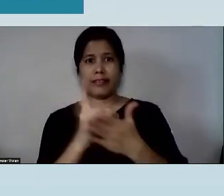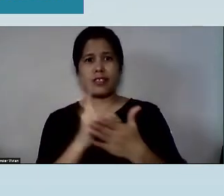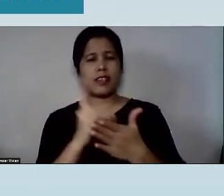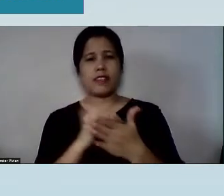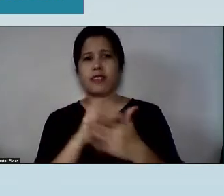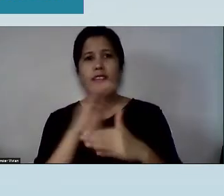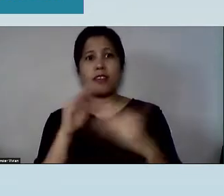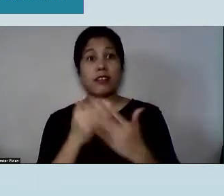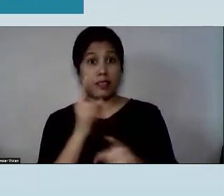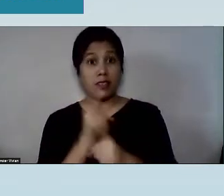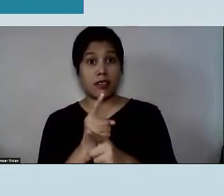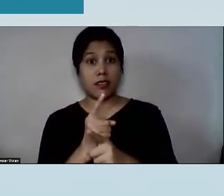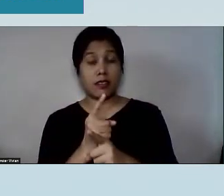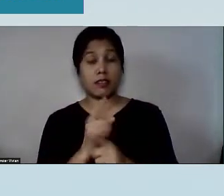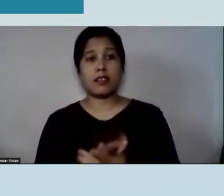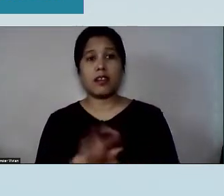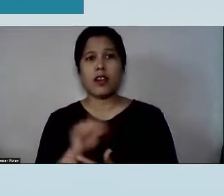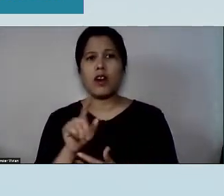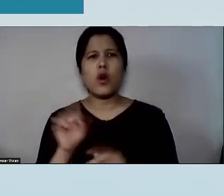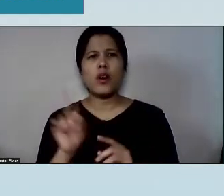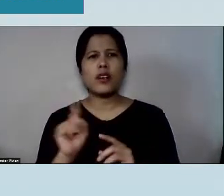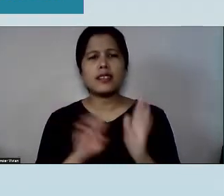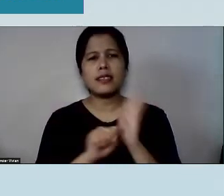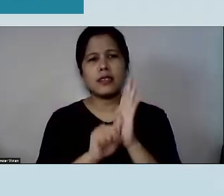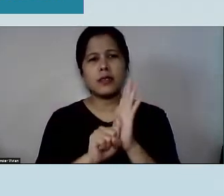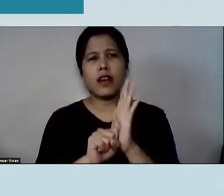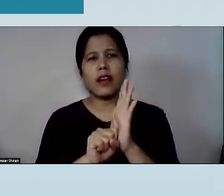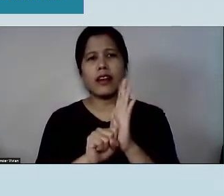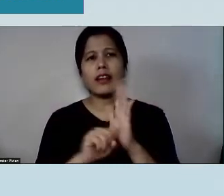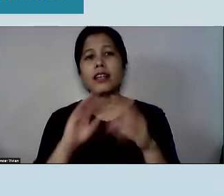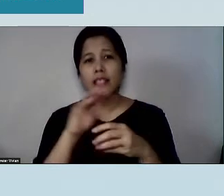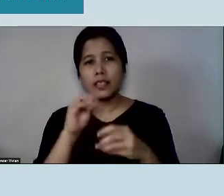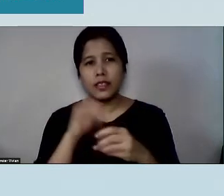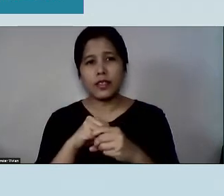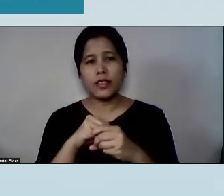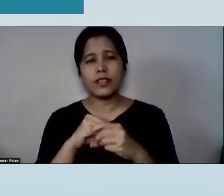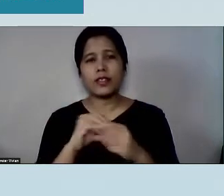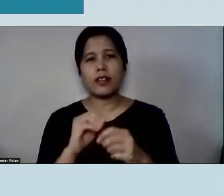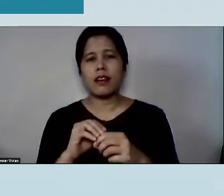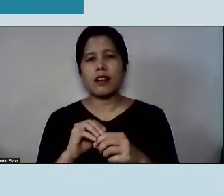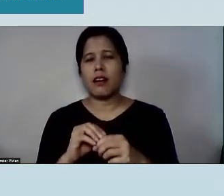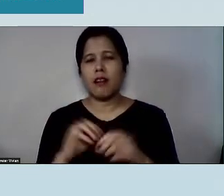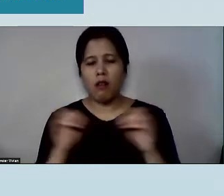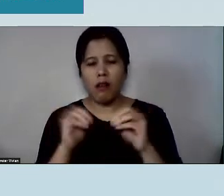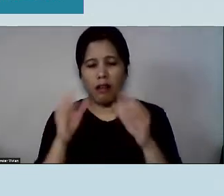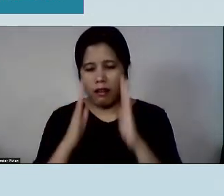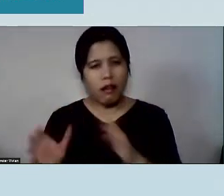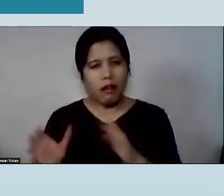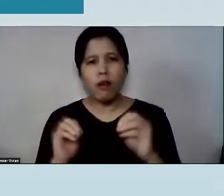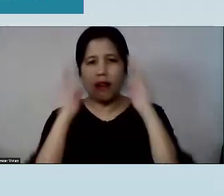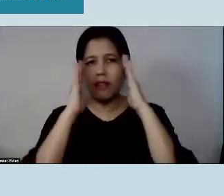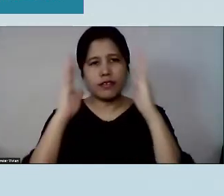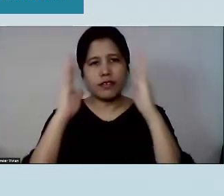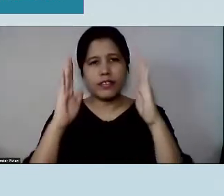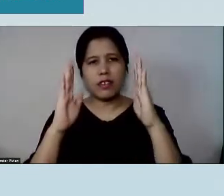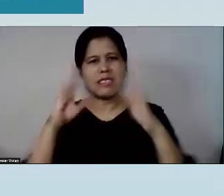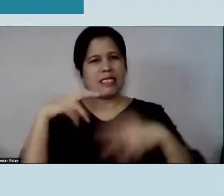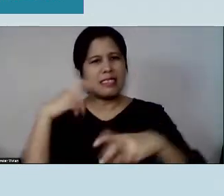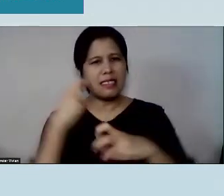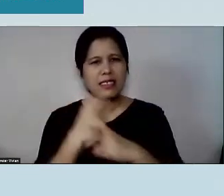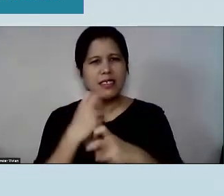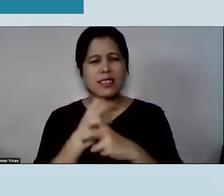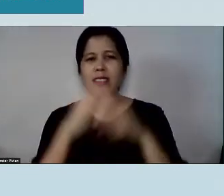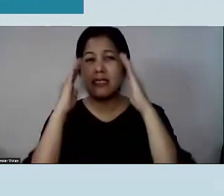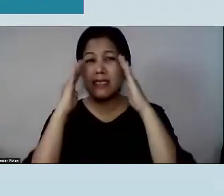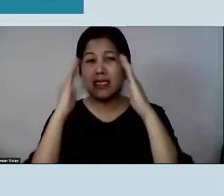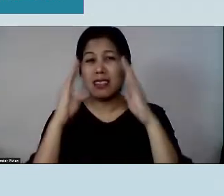that, right? Now, what are the symptoms? This would include being disorganized, lack of focus, difficulty giving attention